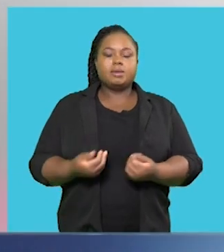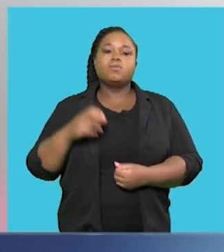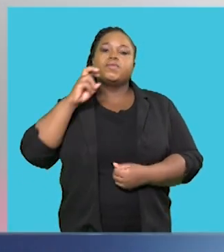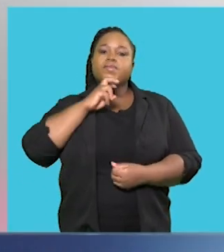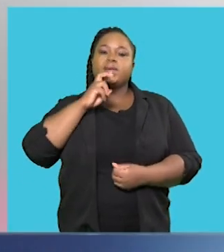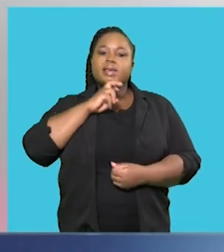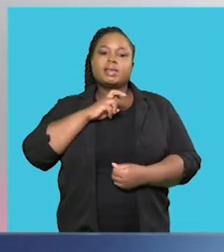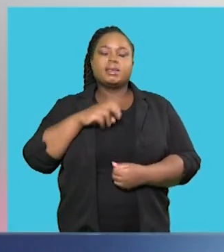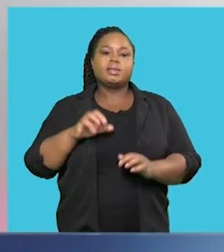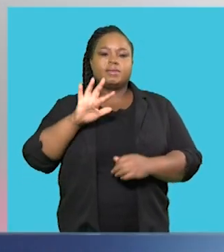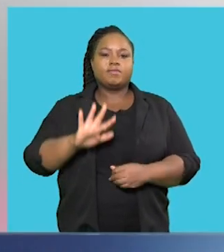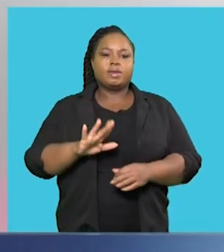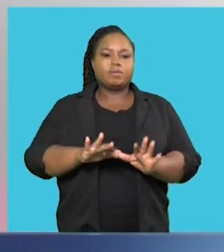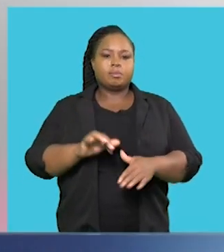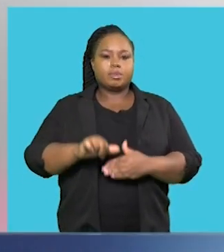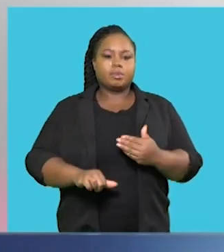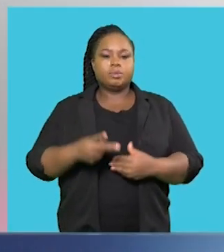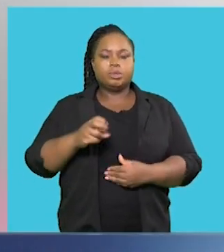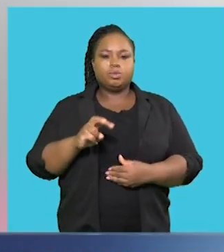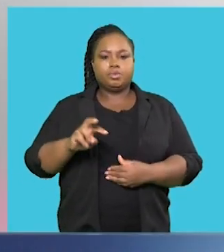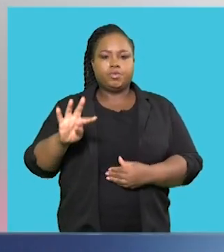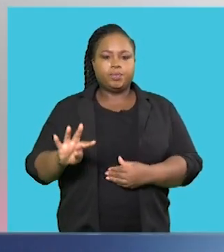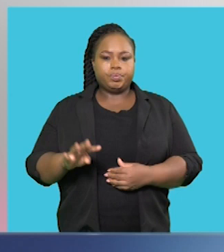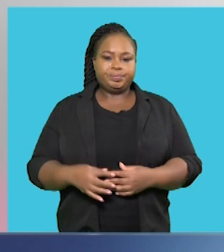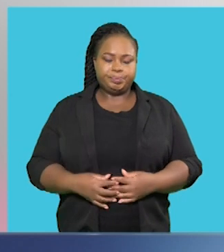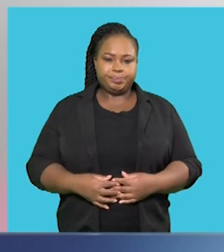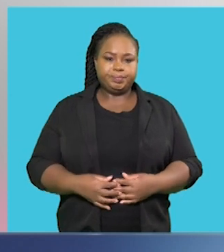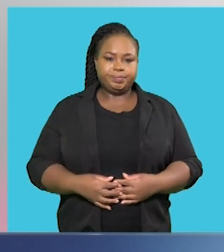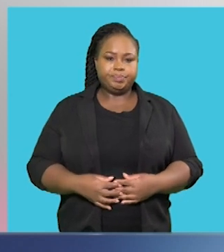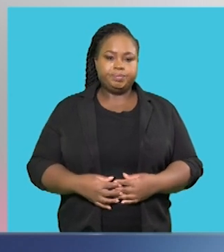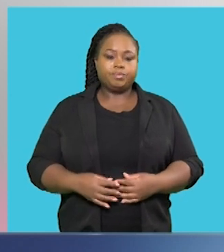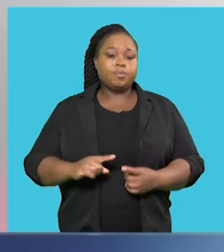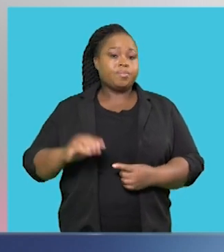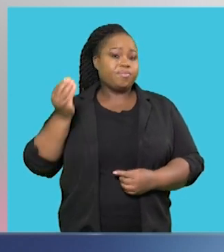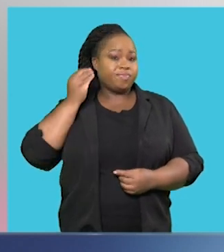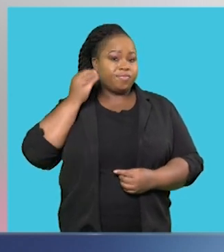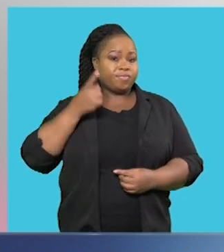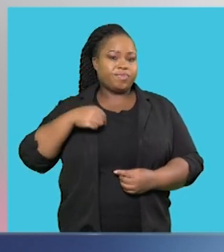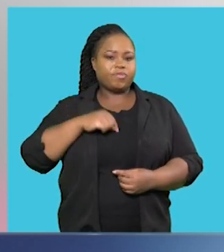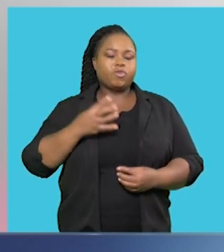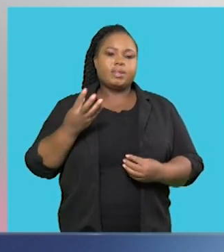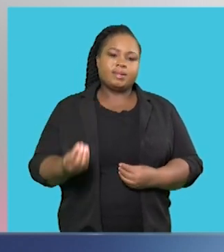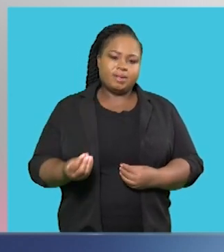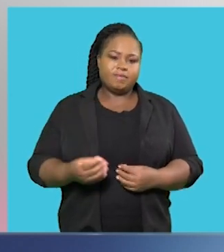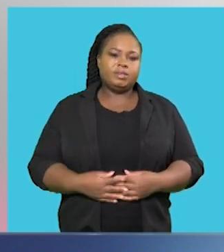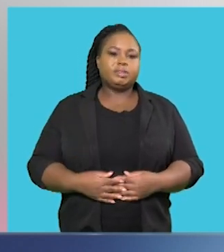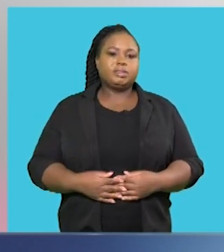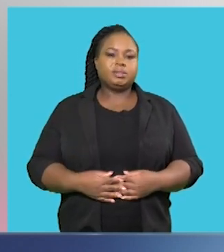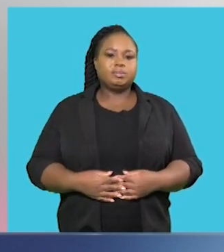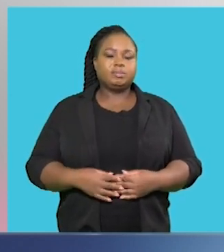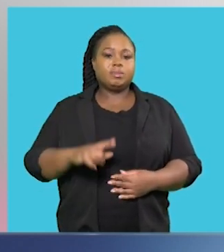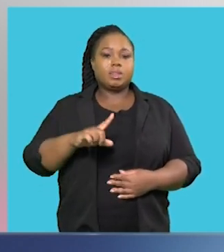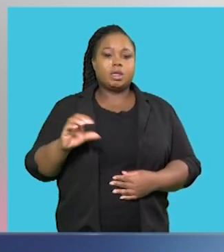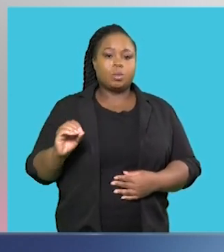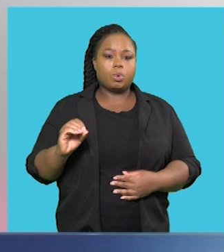Friday, the 5th of April, 2024. According to information at our disposal, the life